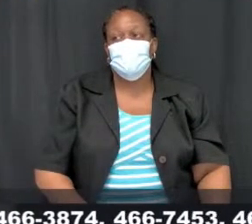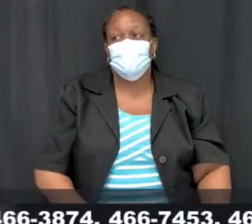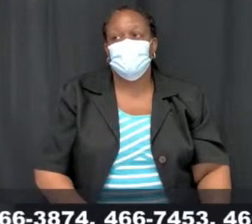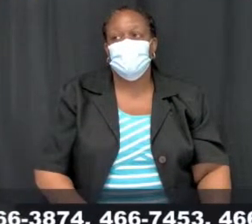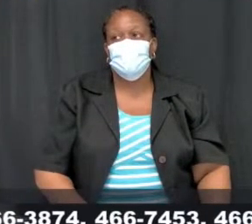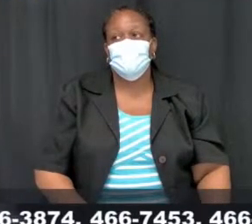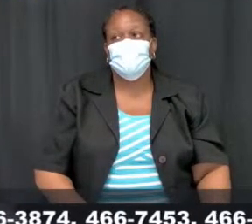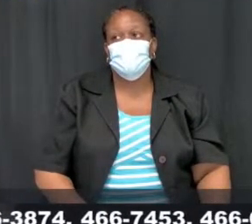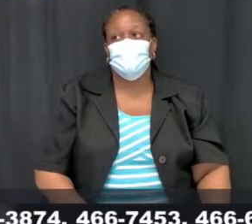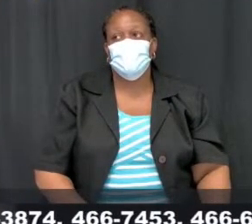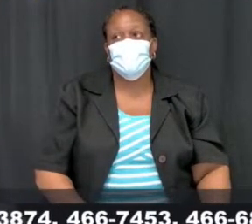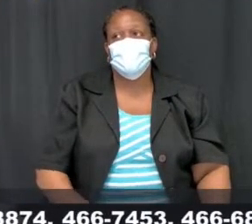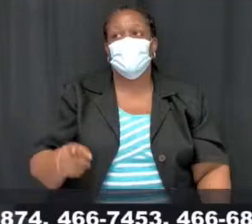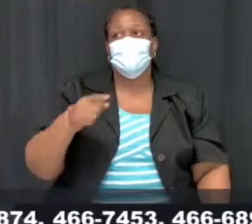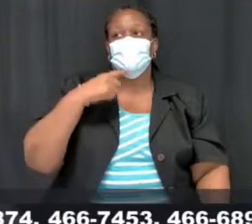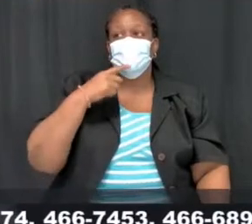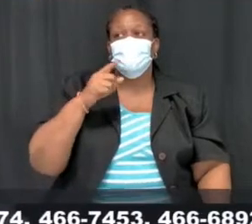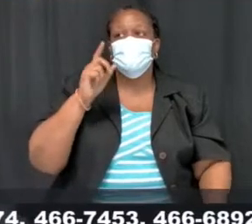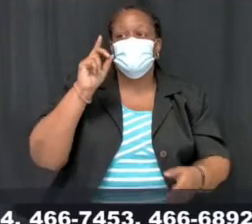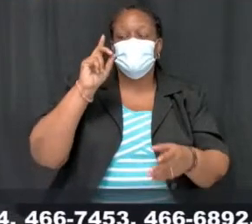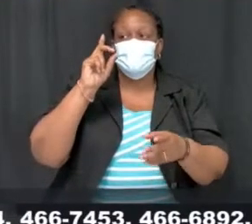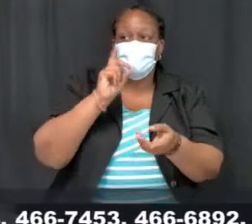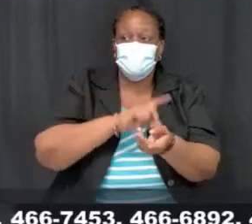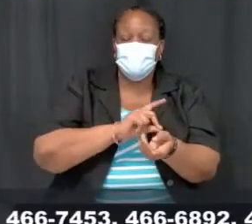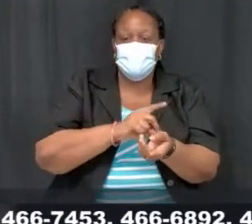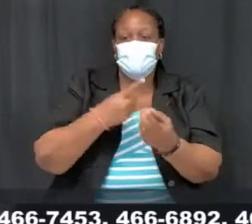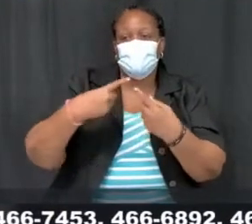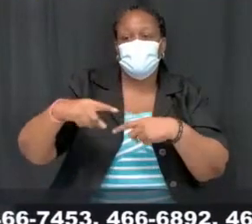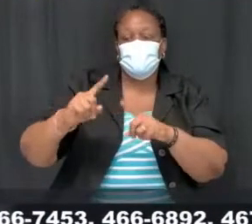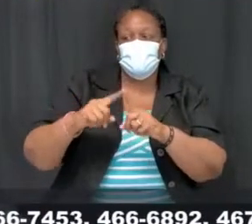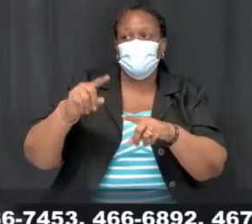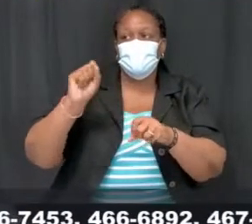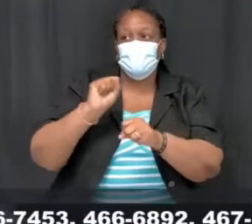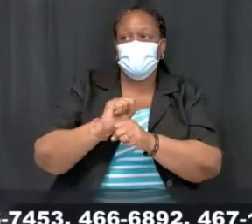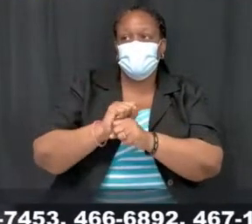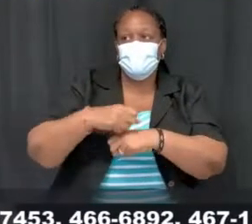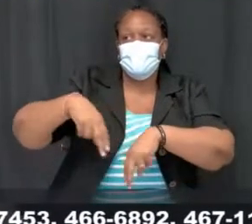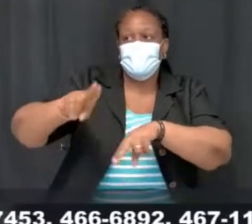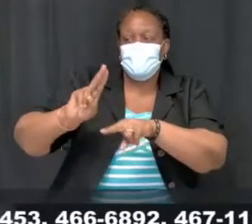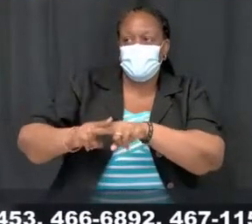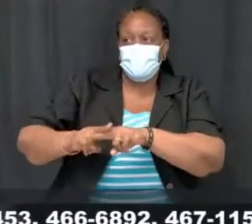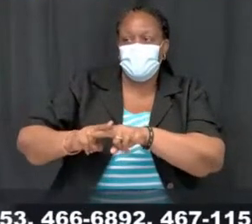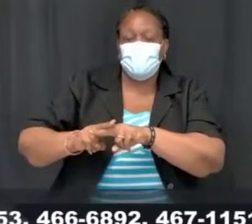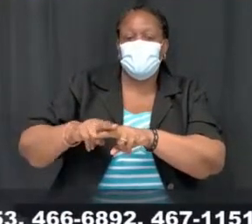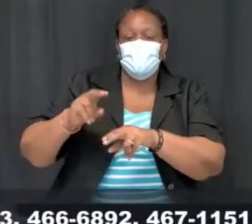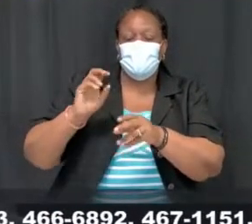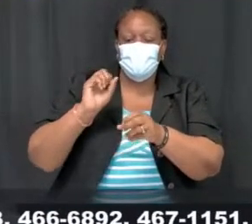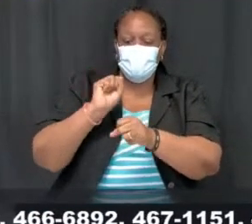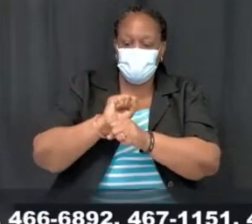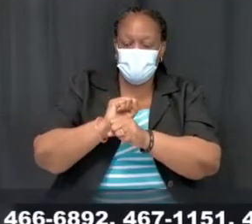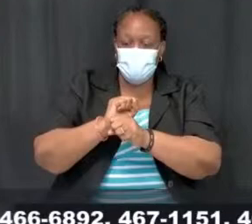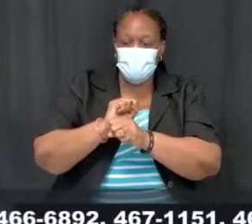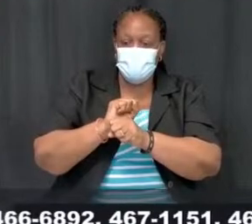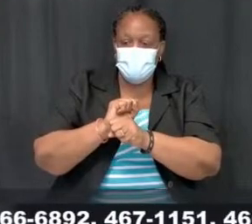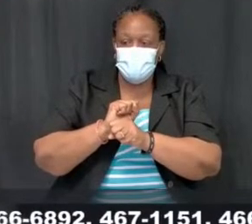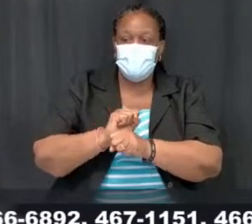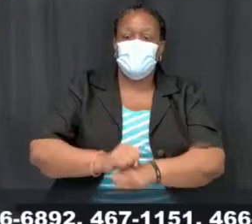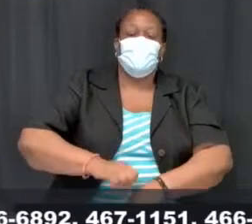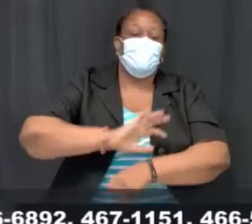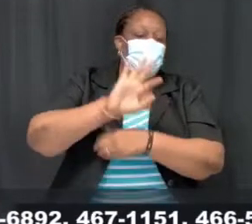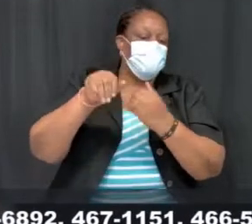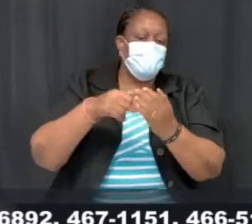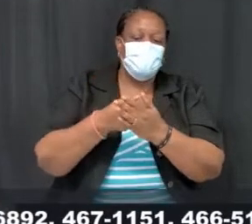can tell you that as a doctor, every day when I sit in my office, I speak to every single person about